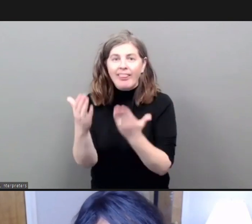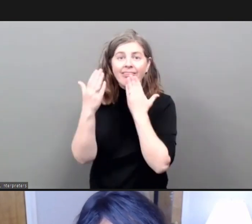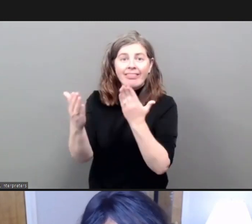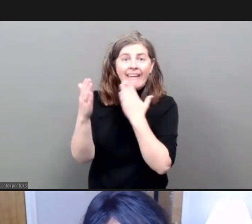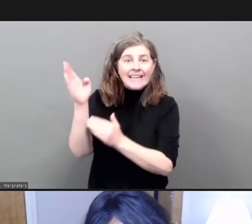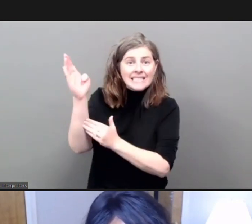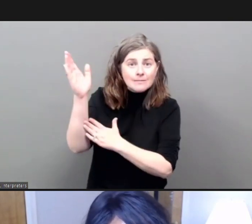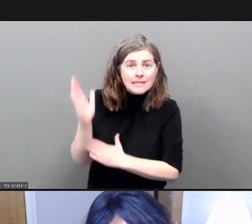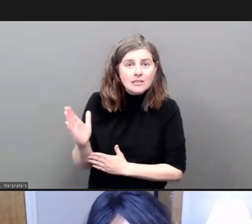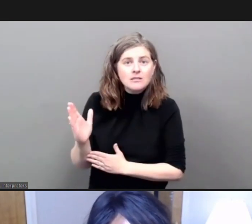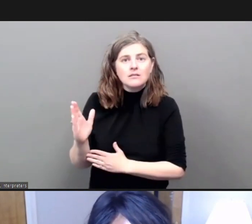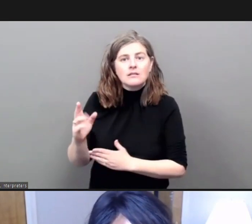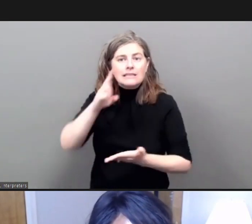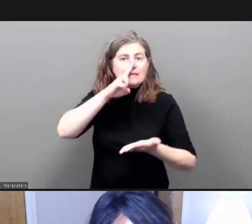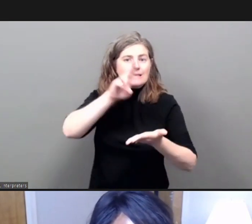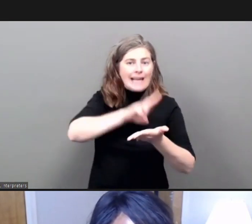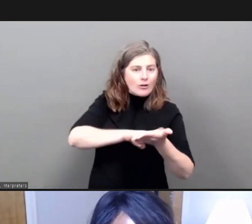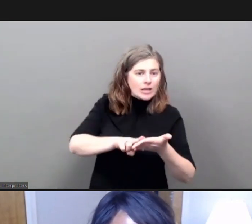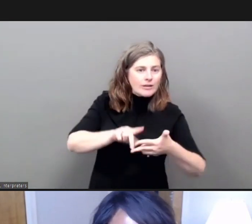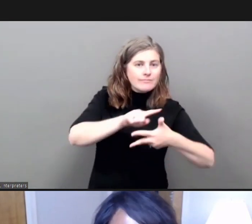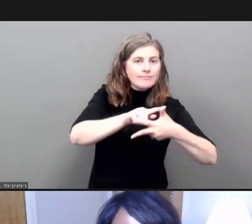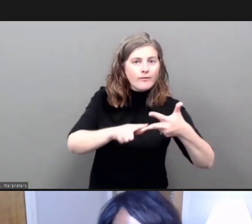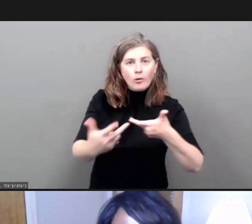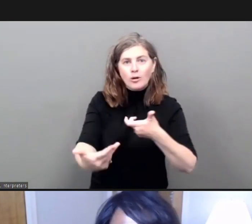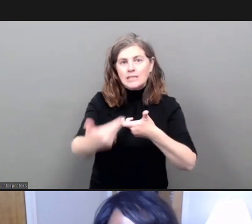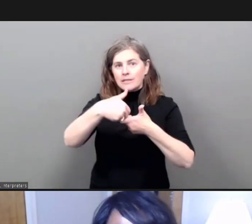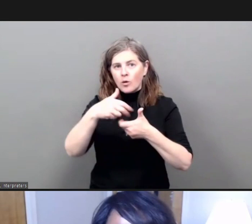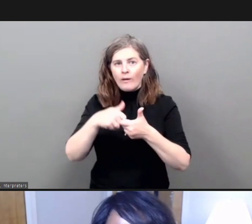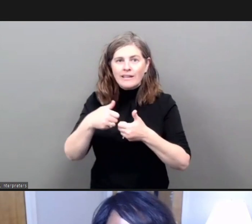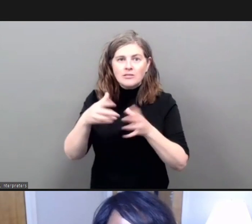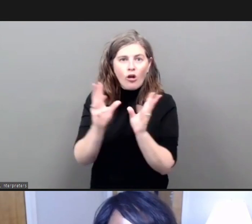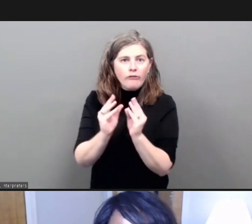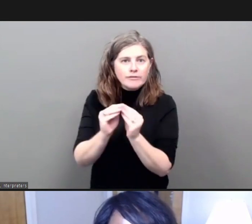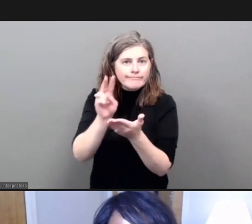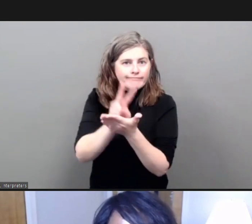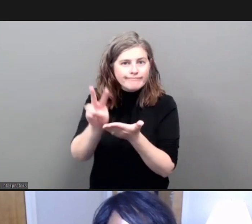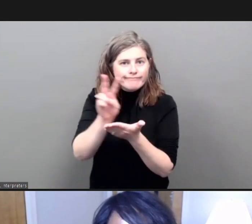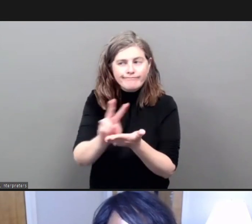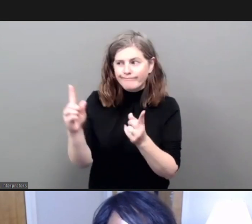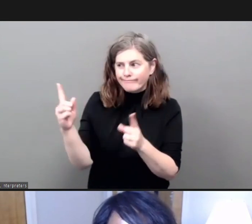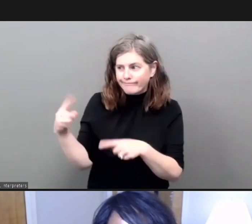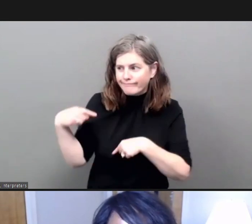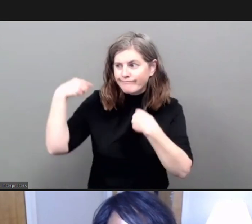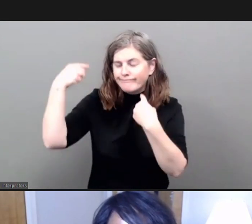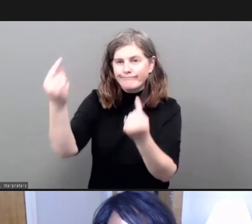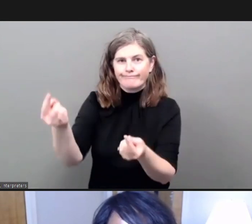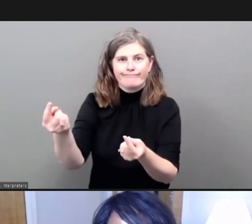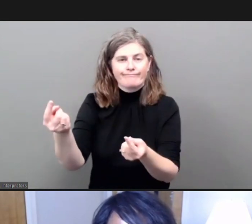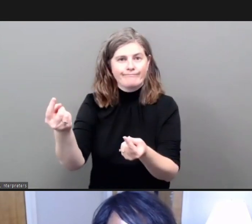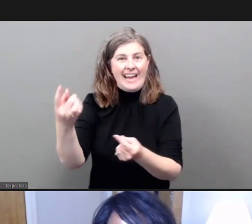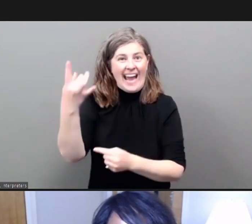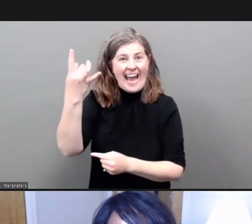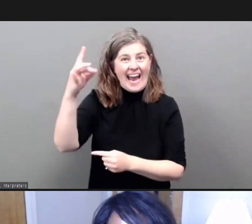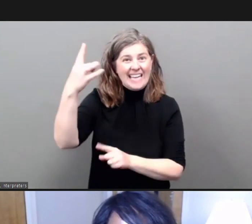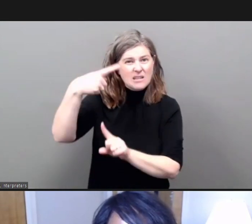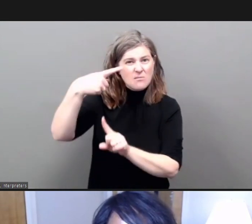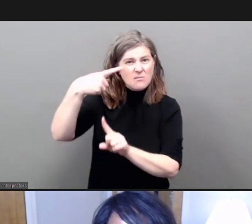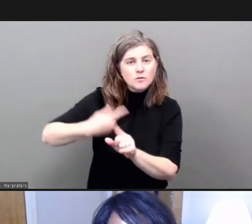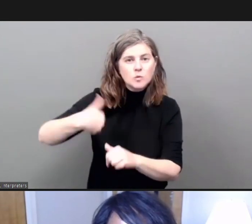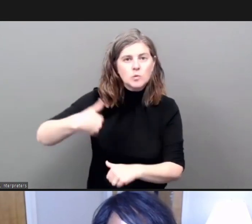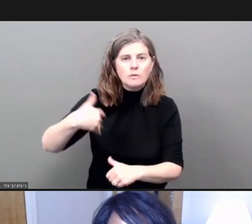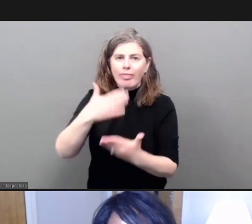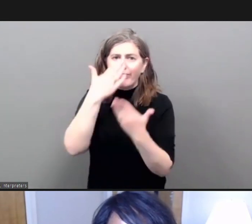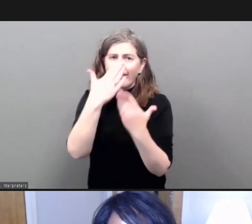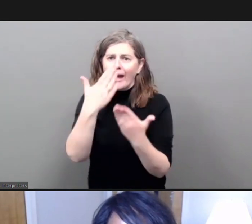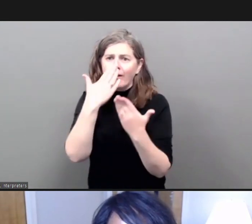speakers, particularly our secretaries, for participating in these press conferences over the past 18 months or so. So thank